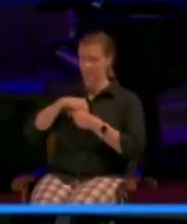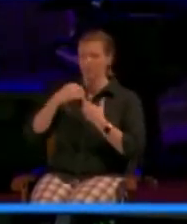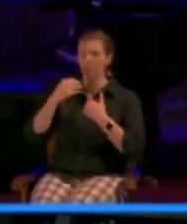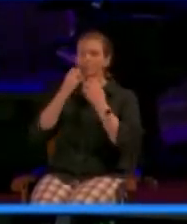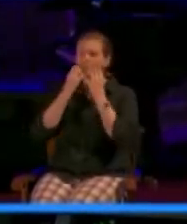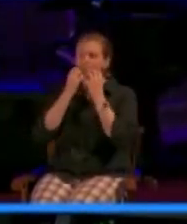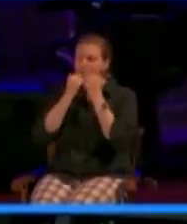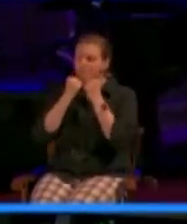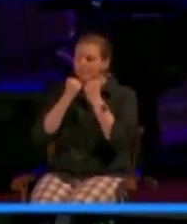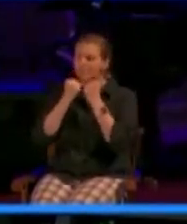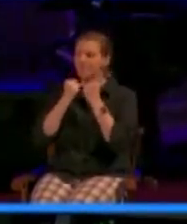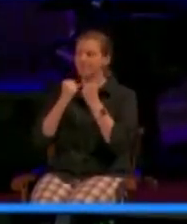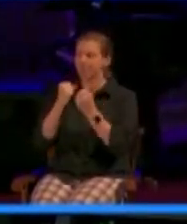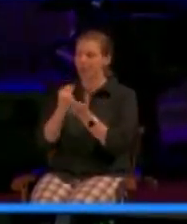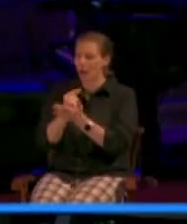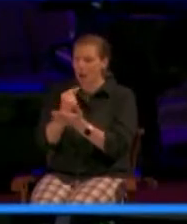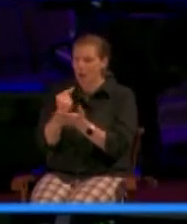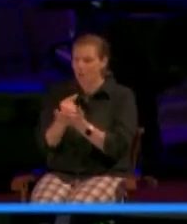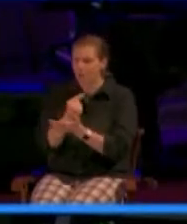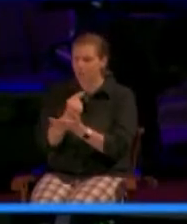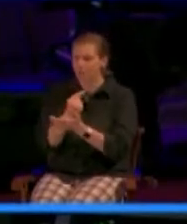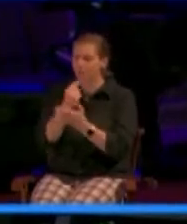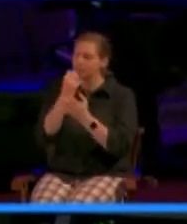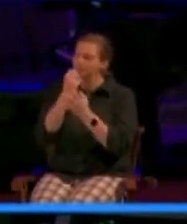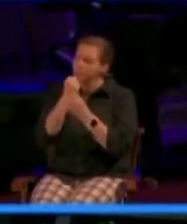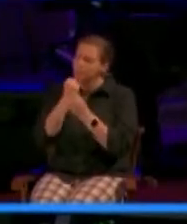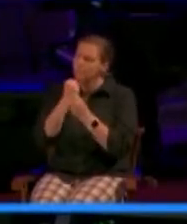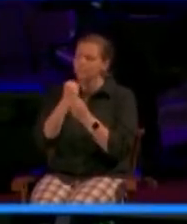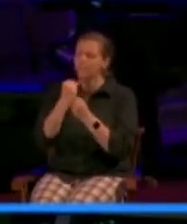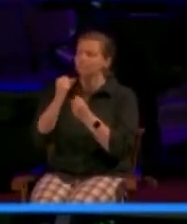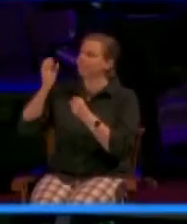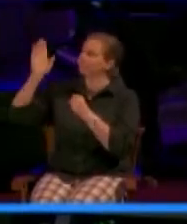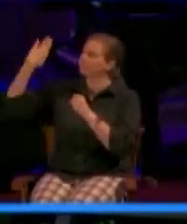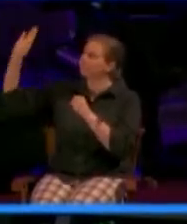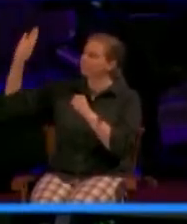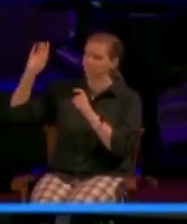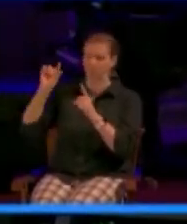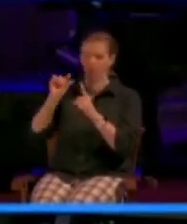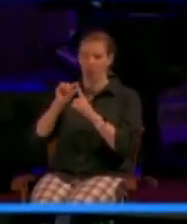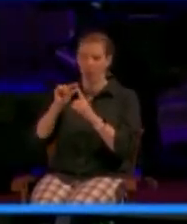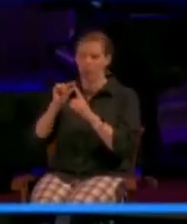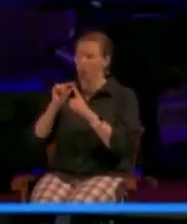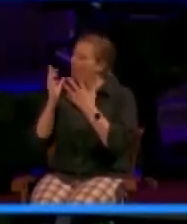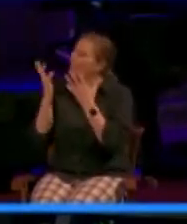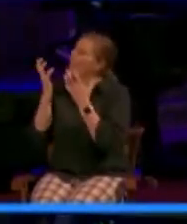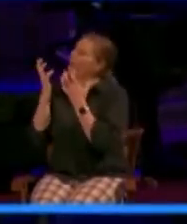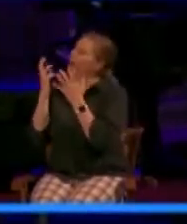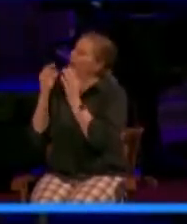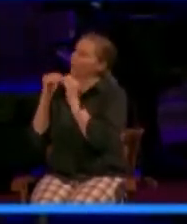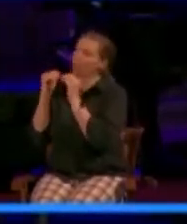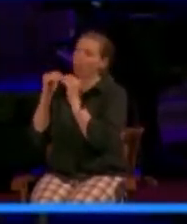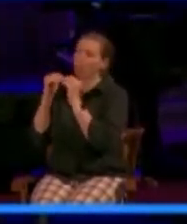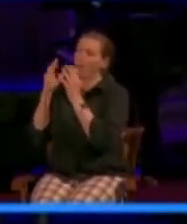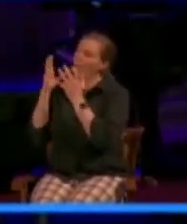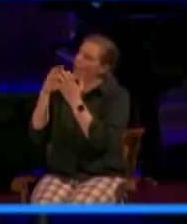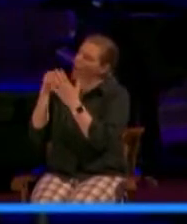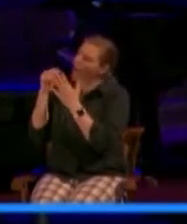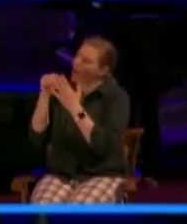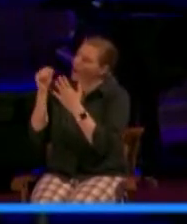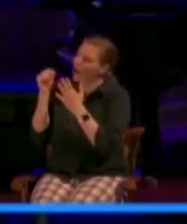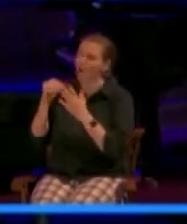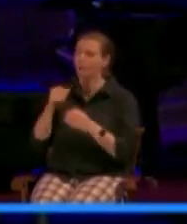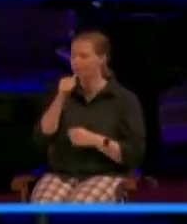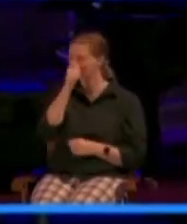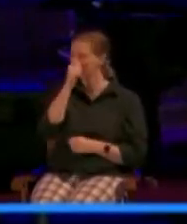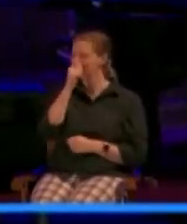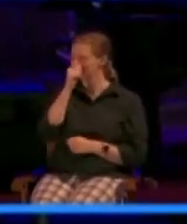would do anything in the world to receive it. I don't think anyone ever comes to Christ with a nonchalant